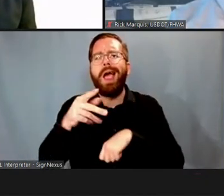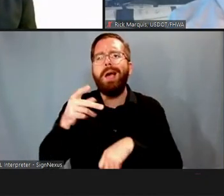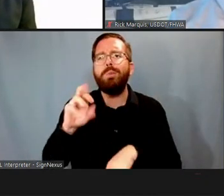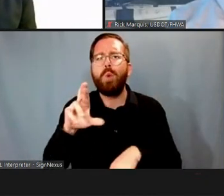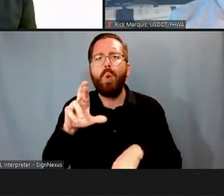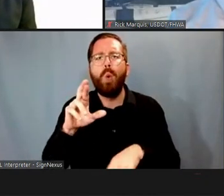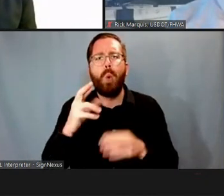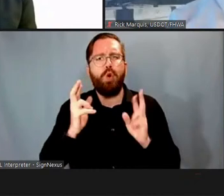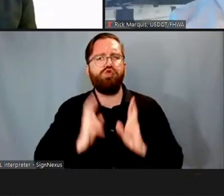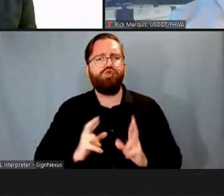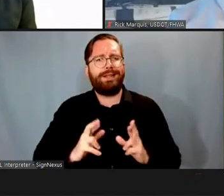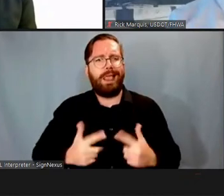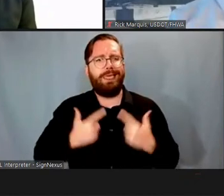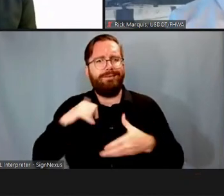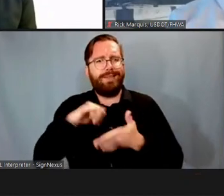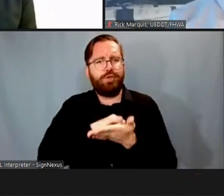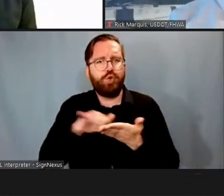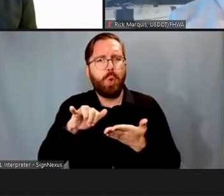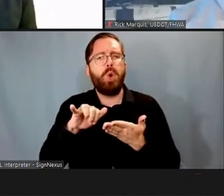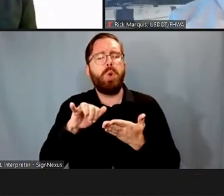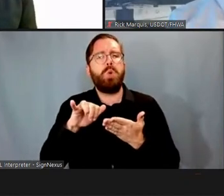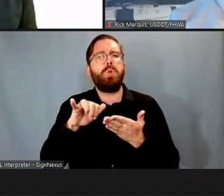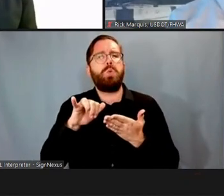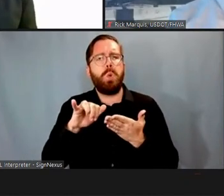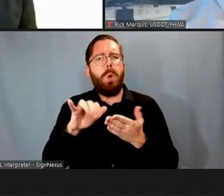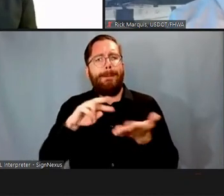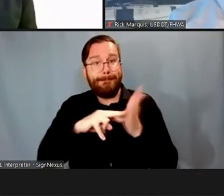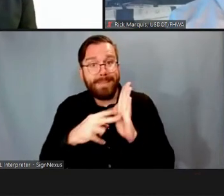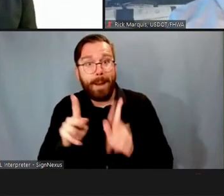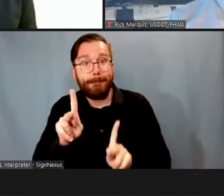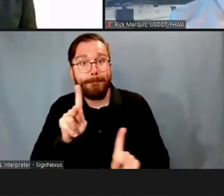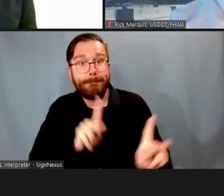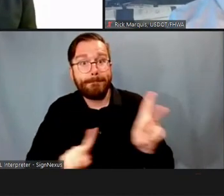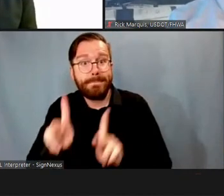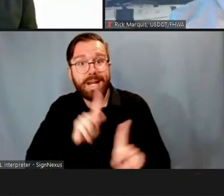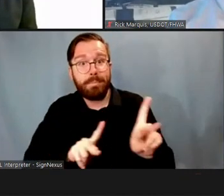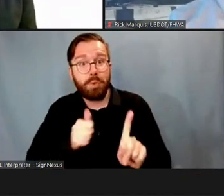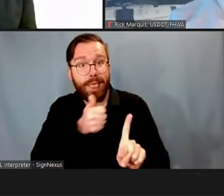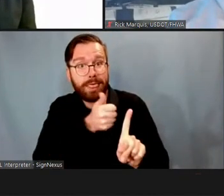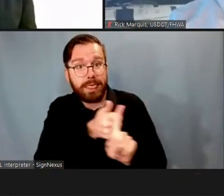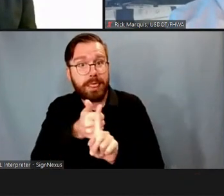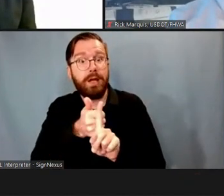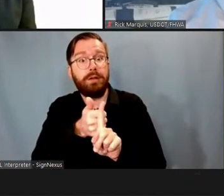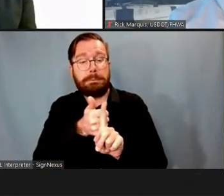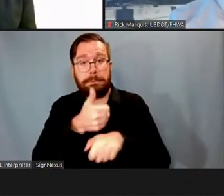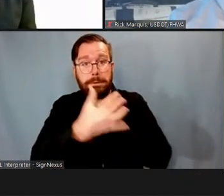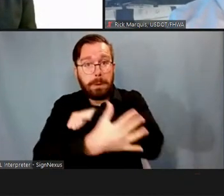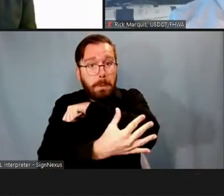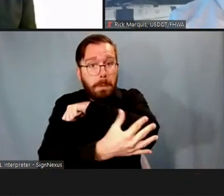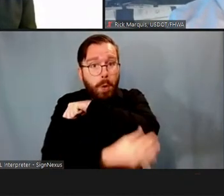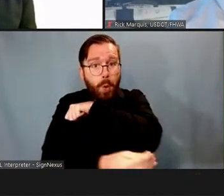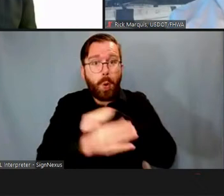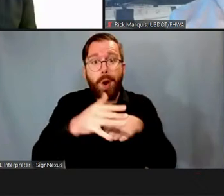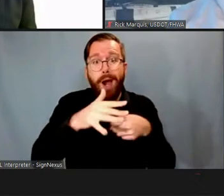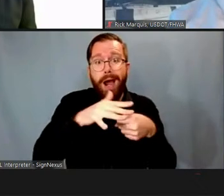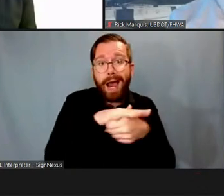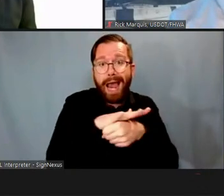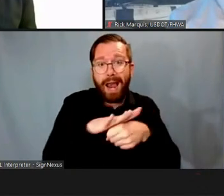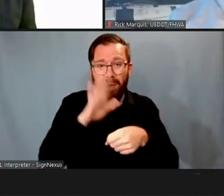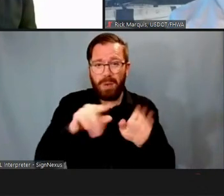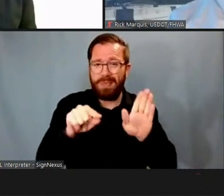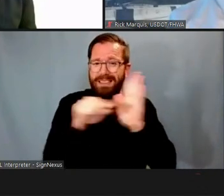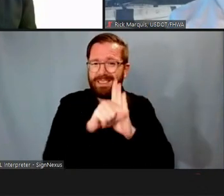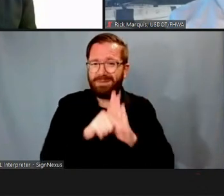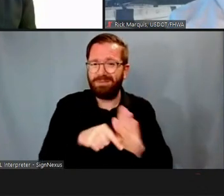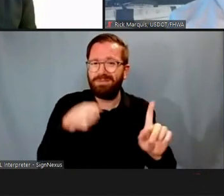that poor and low-income people will be more adversely effective than anyone else that